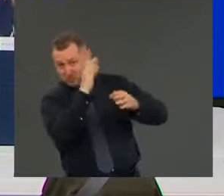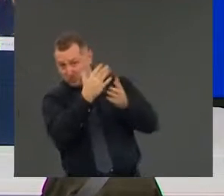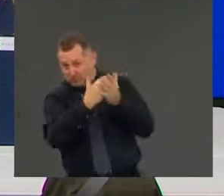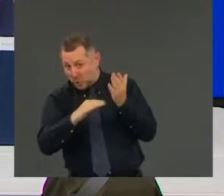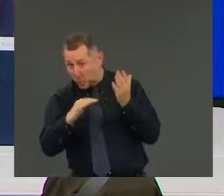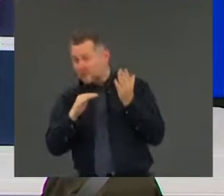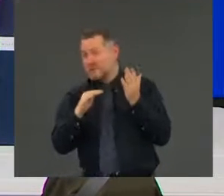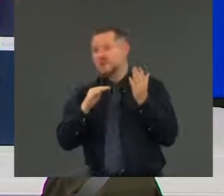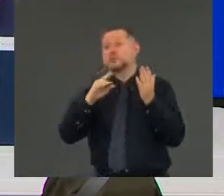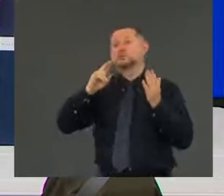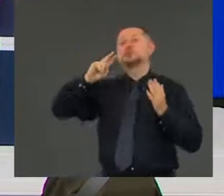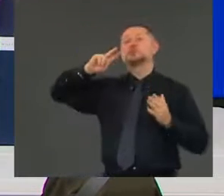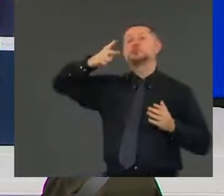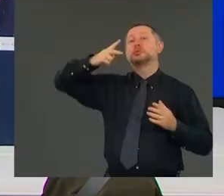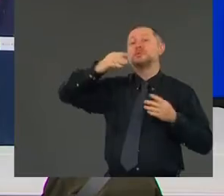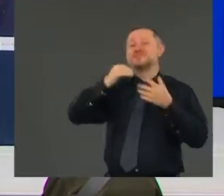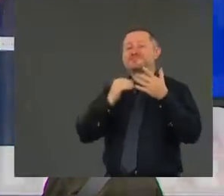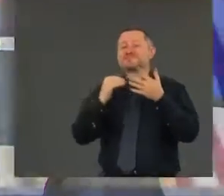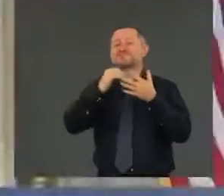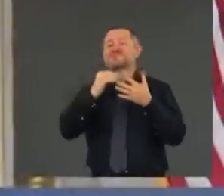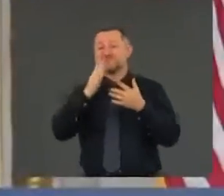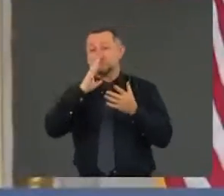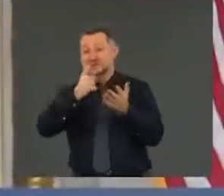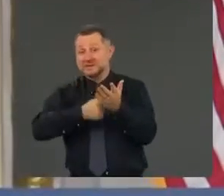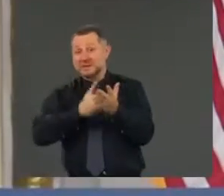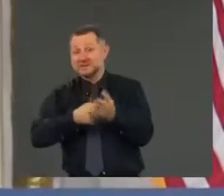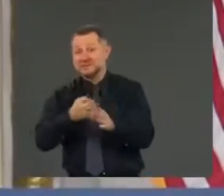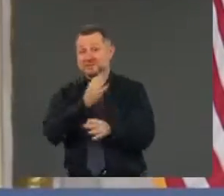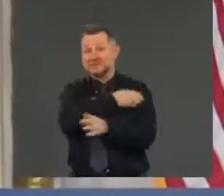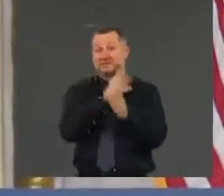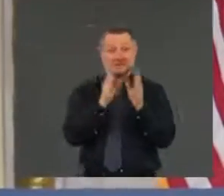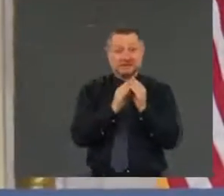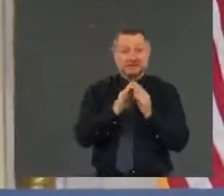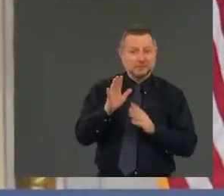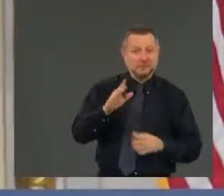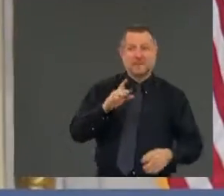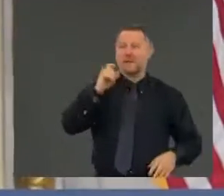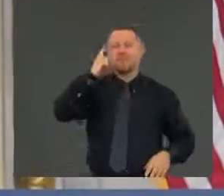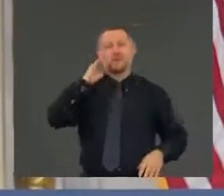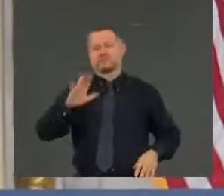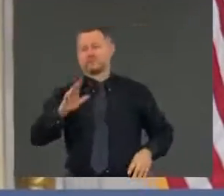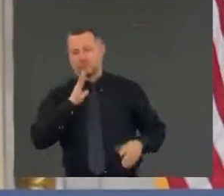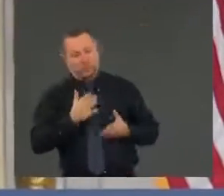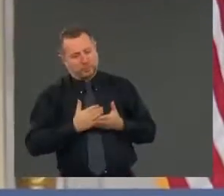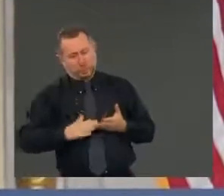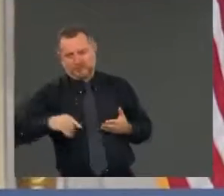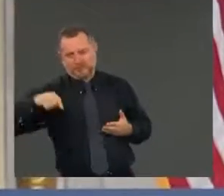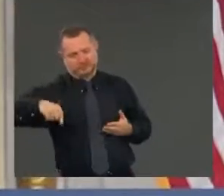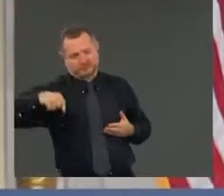your last discussion. Well, we've had multiple discussions. It's not part two. It's probably part